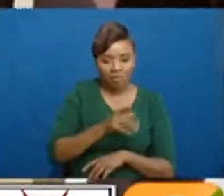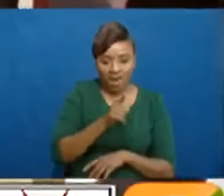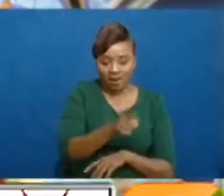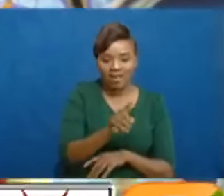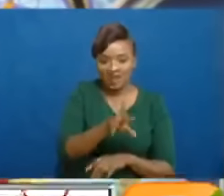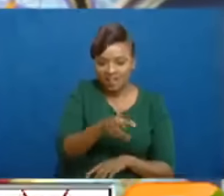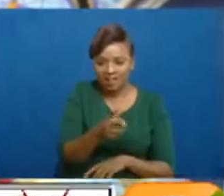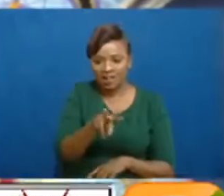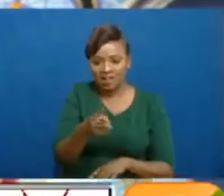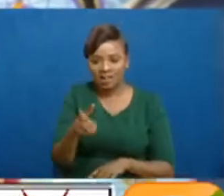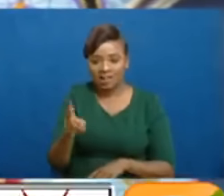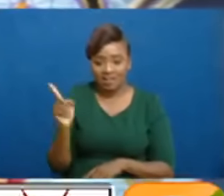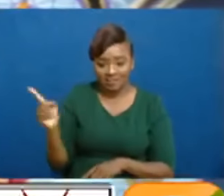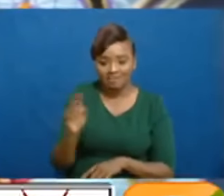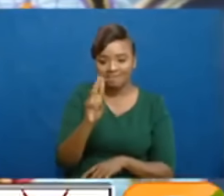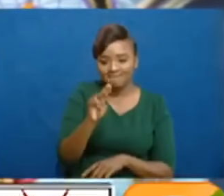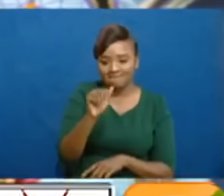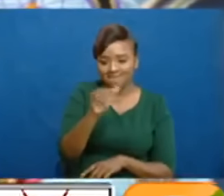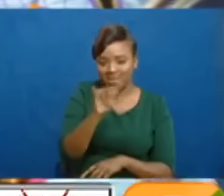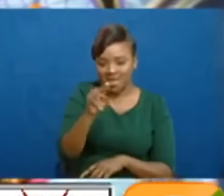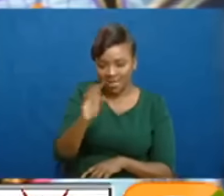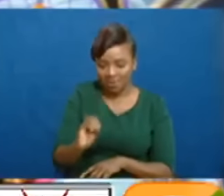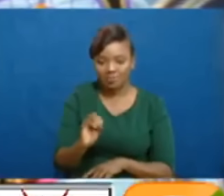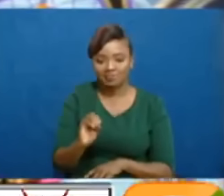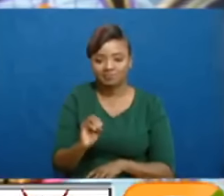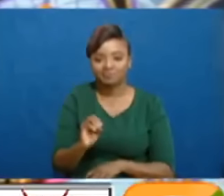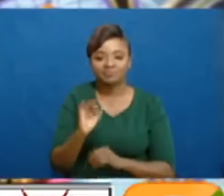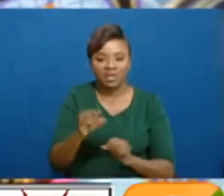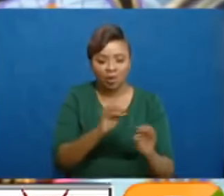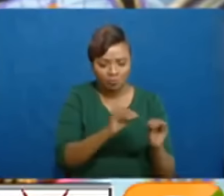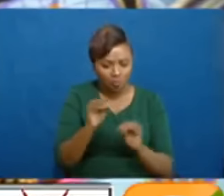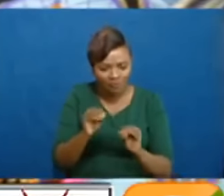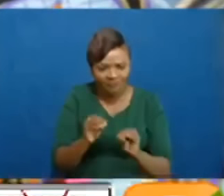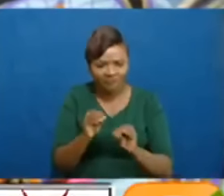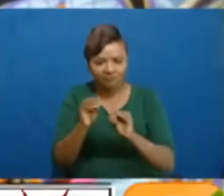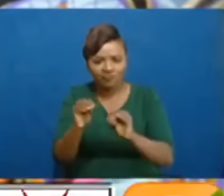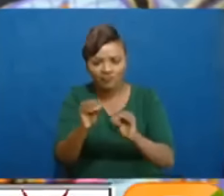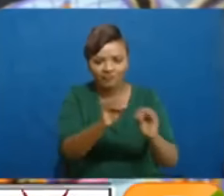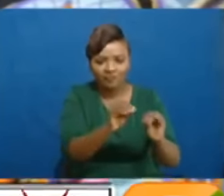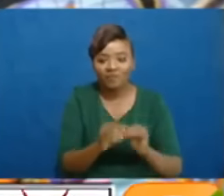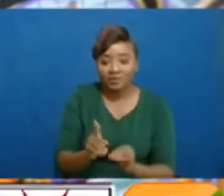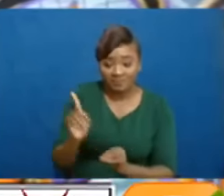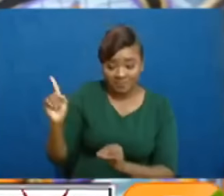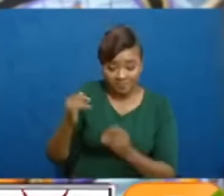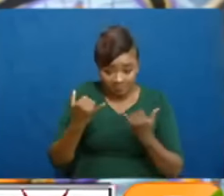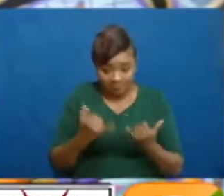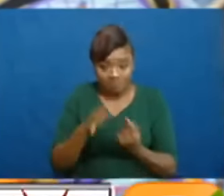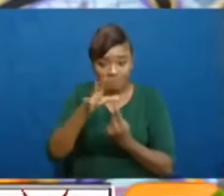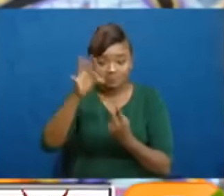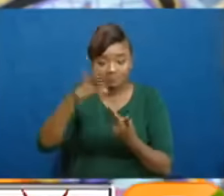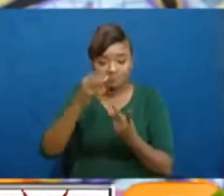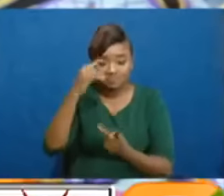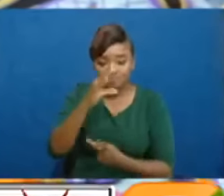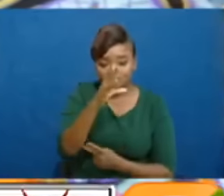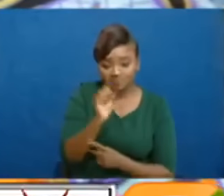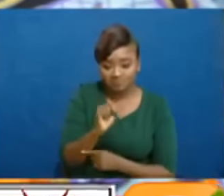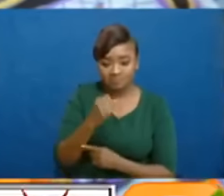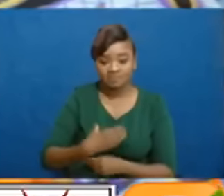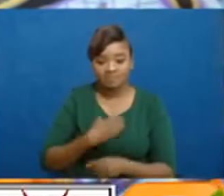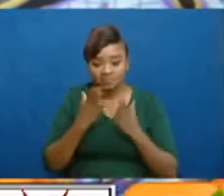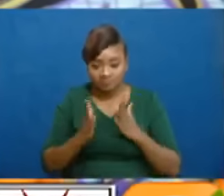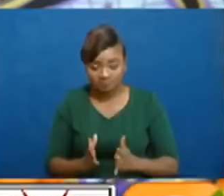in 6 days, nominated Miano to defend docket. The soft-spoken Miano has now been nominated for CS Tourism